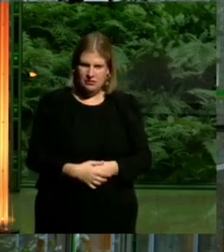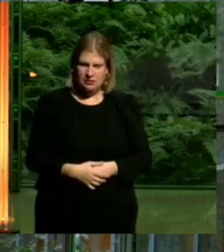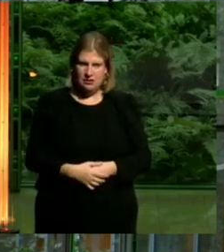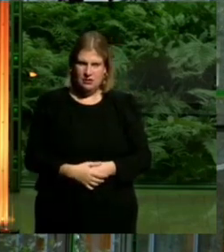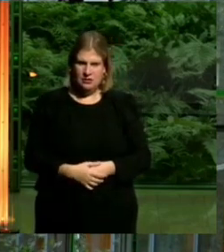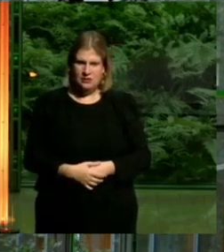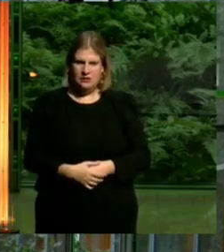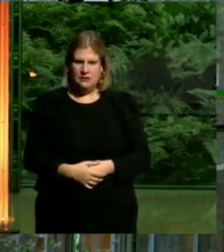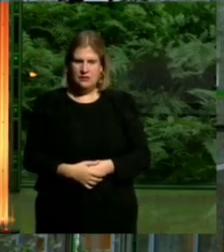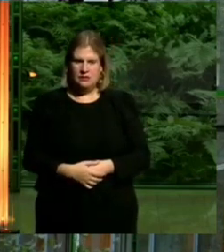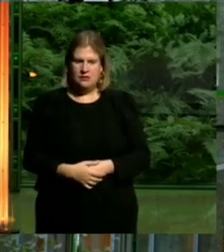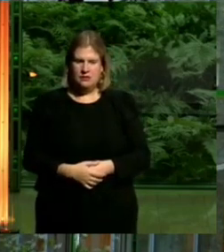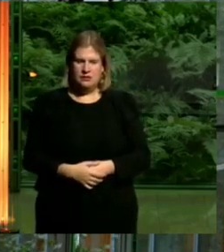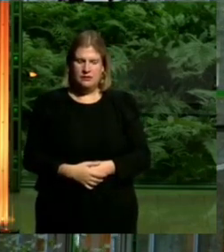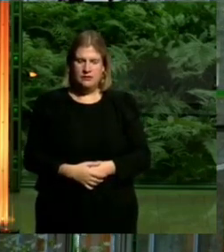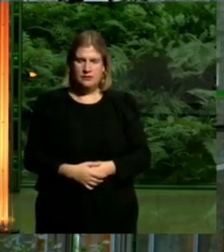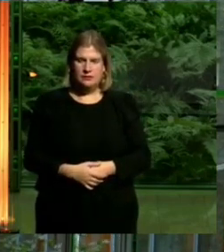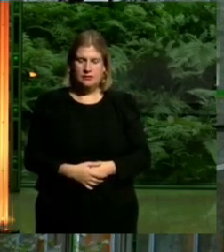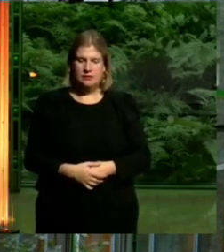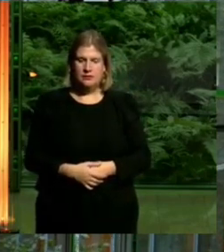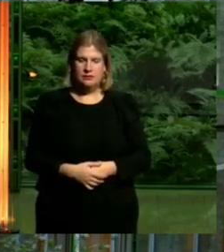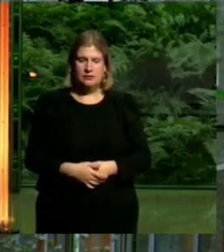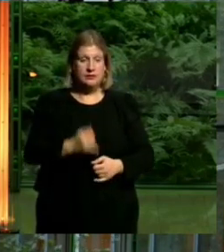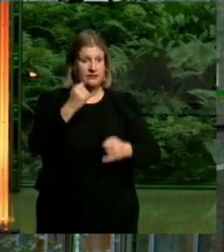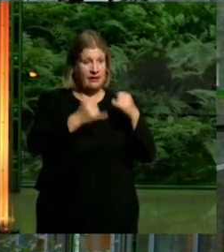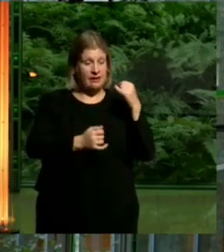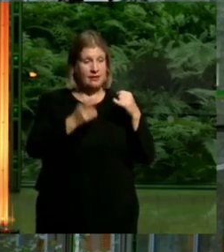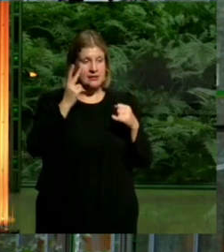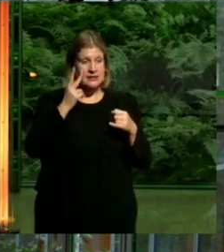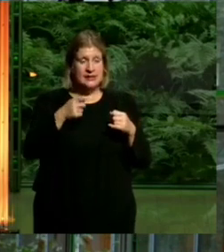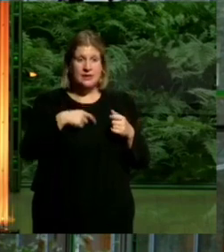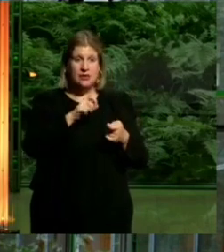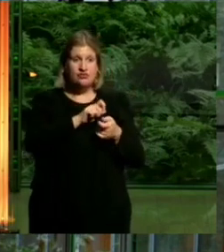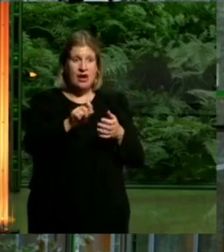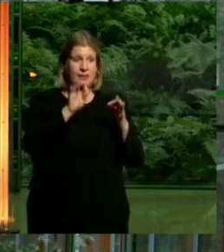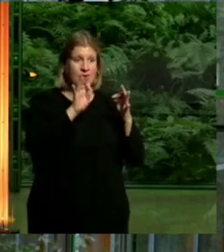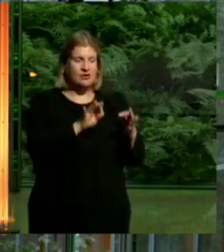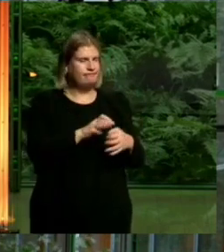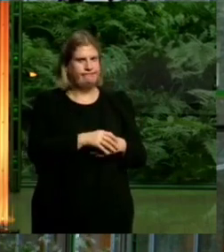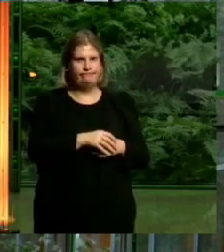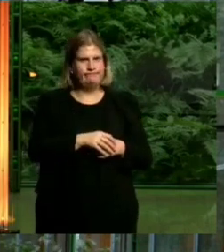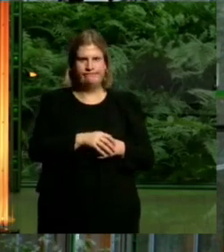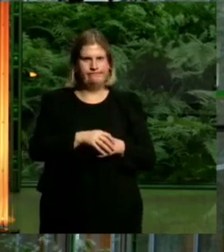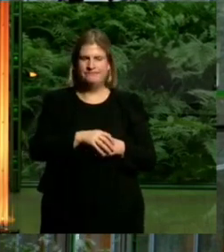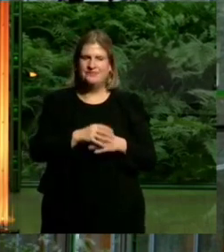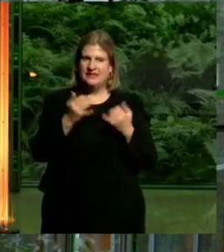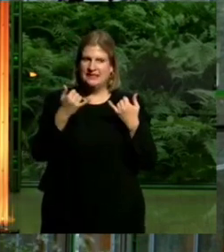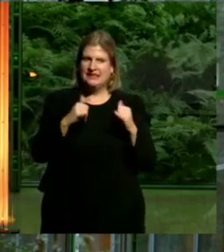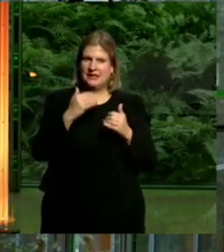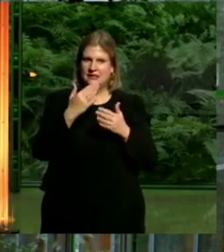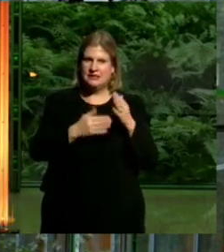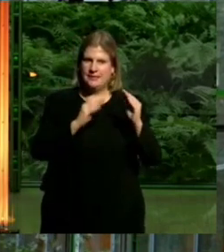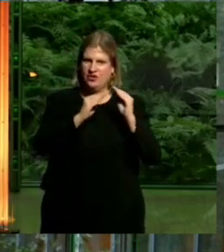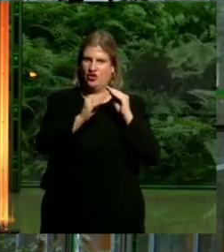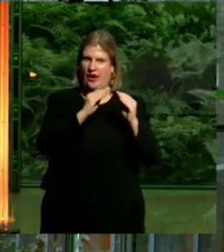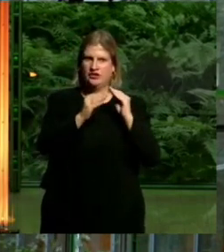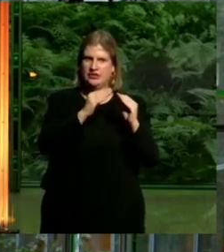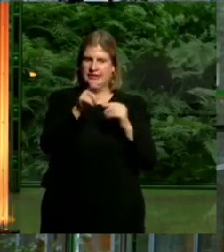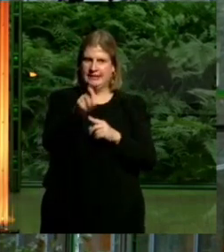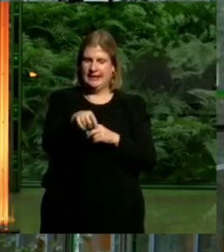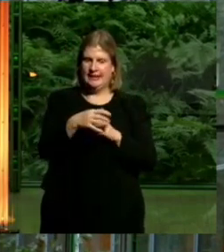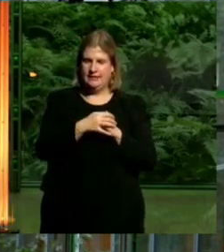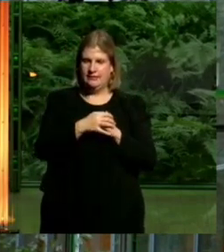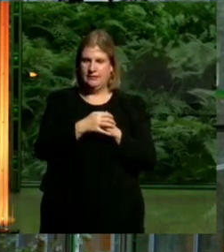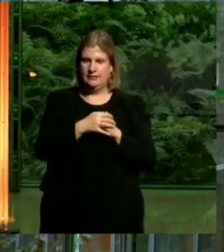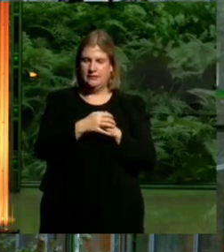do that. So finally, you'll see me writing perfect, and then I realize, oh, it still has some corrections to do. That I then